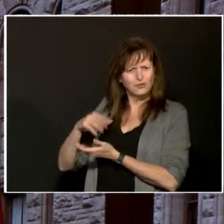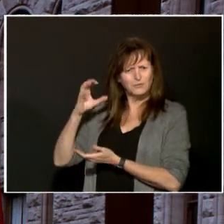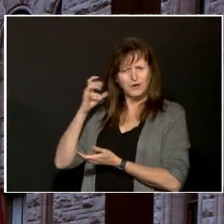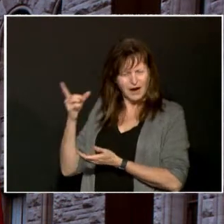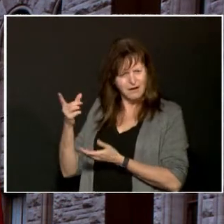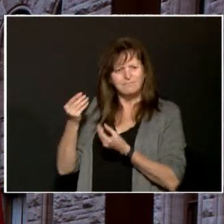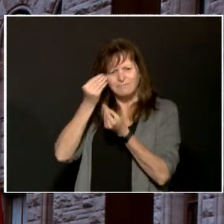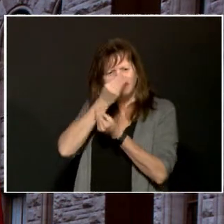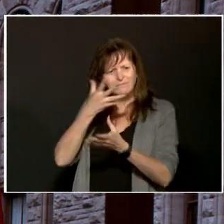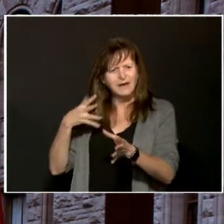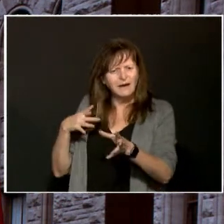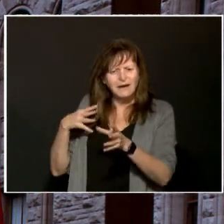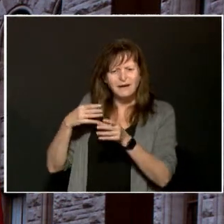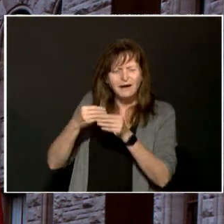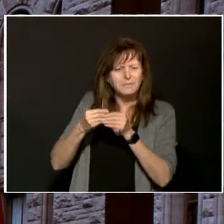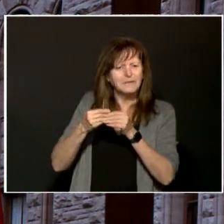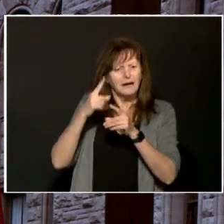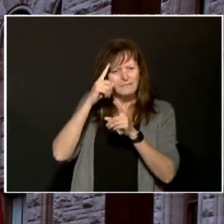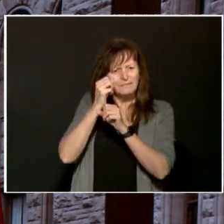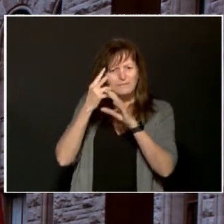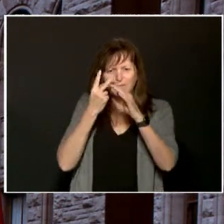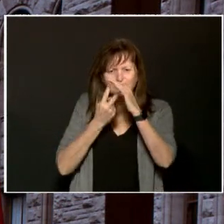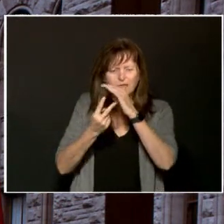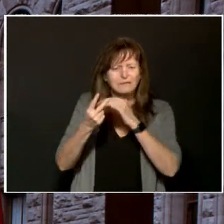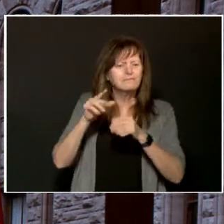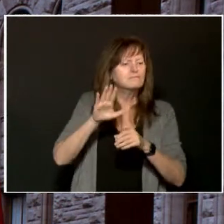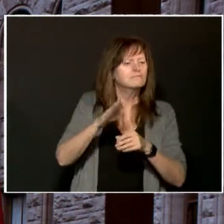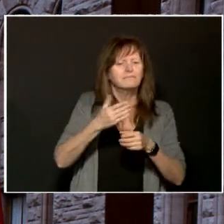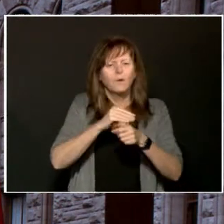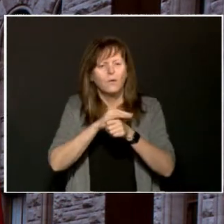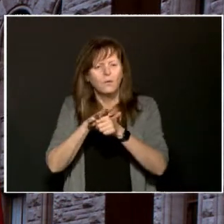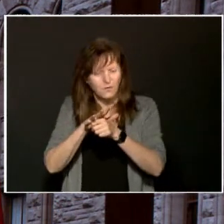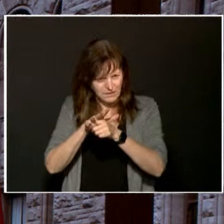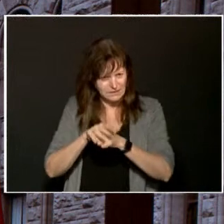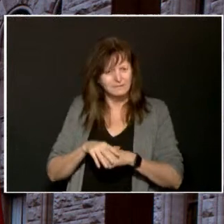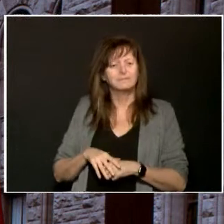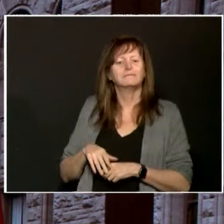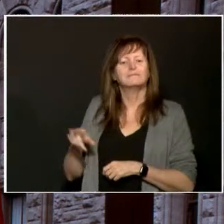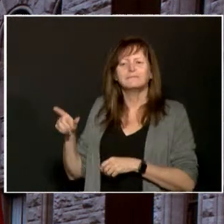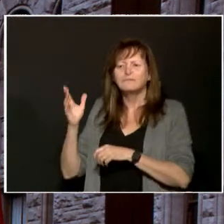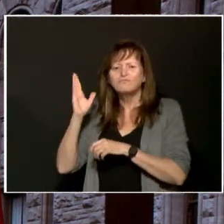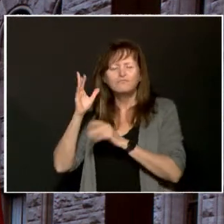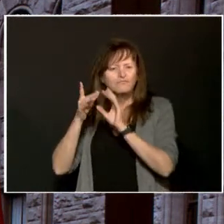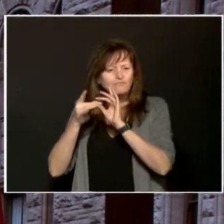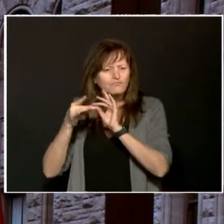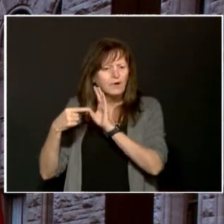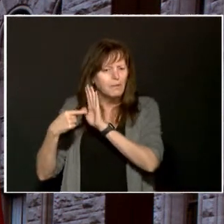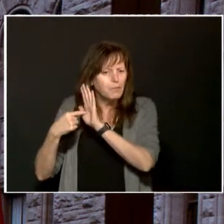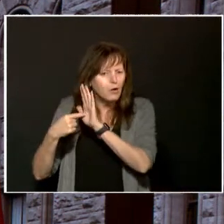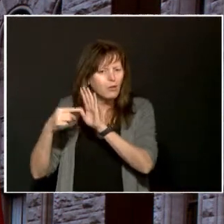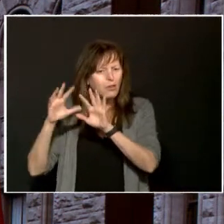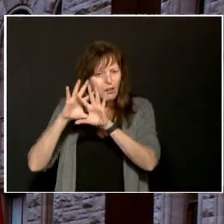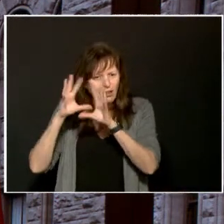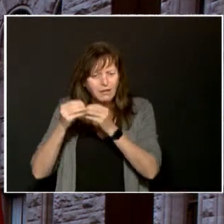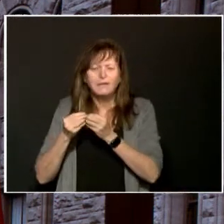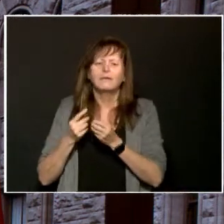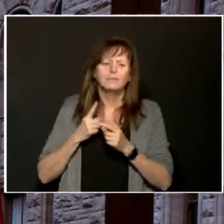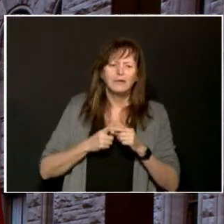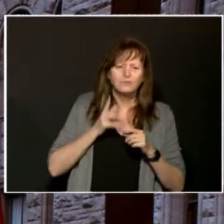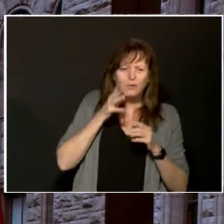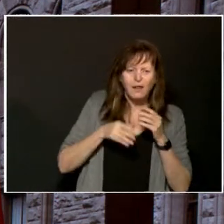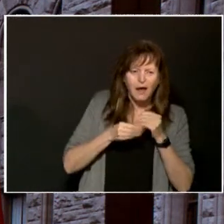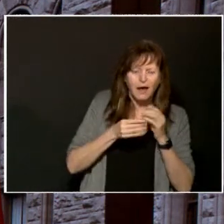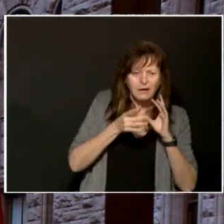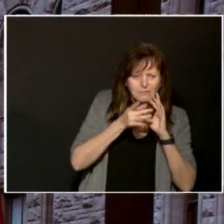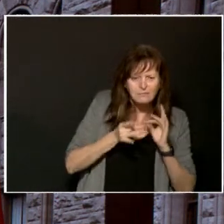COVID-19 projections. And following his presentation, I will offer some remarks and reflections on our recent numbers, as well as